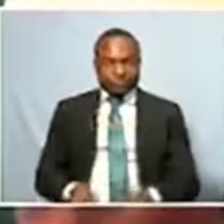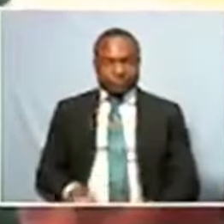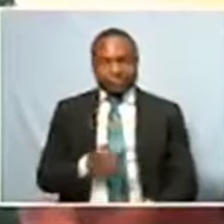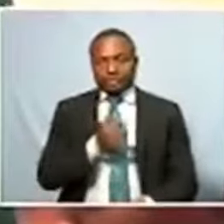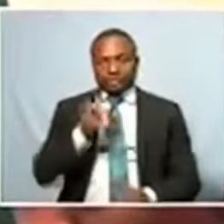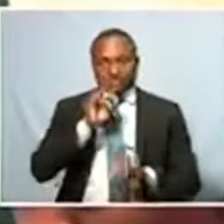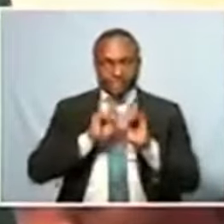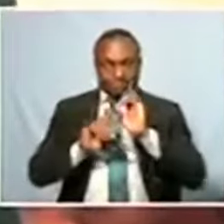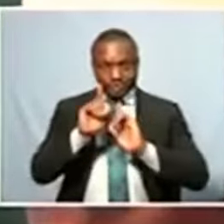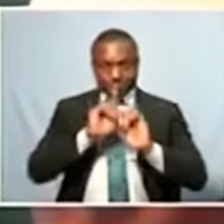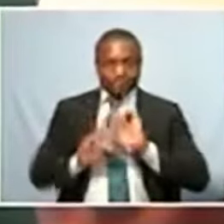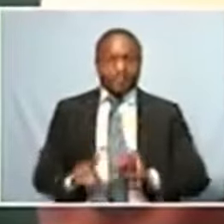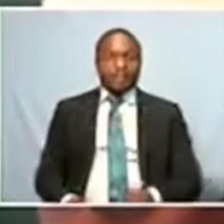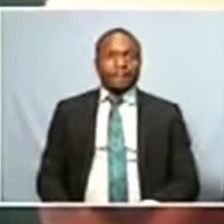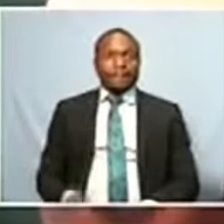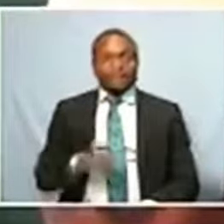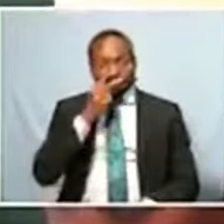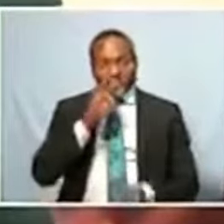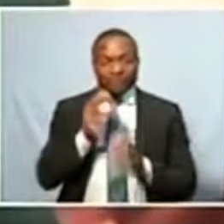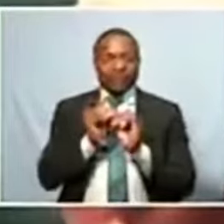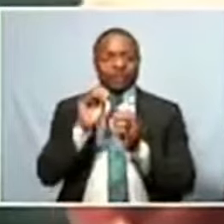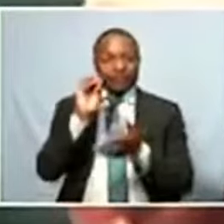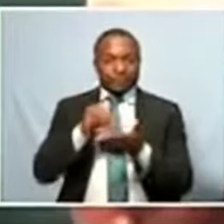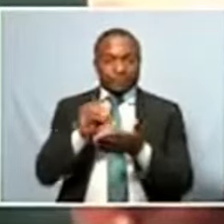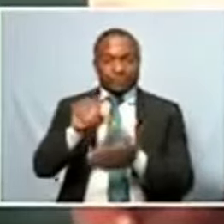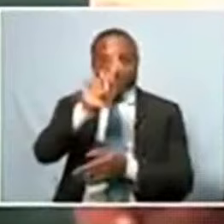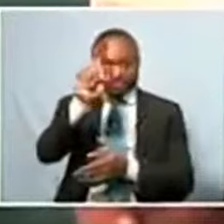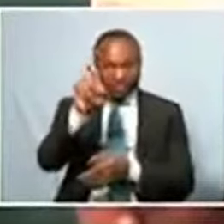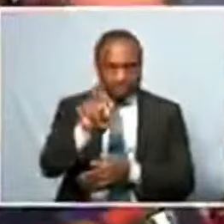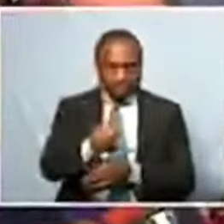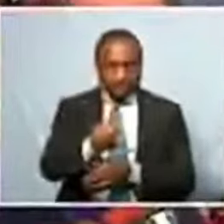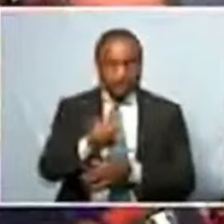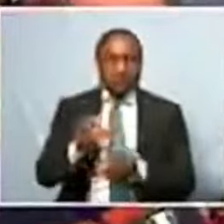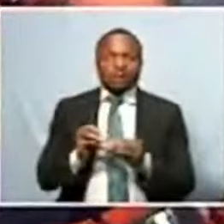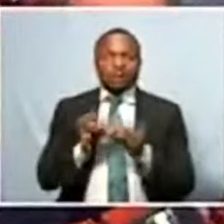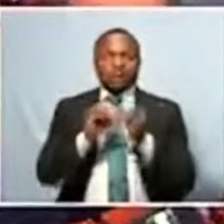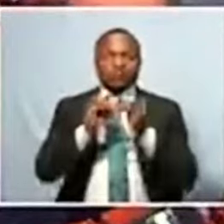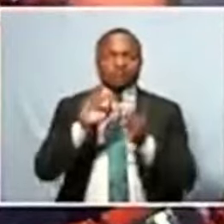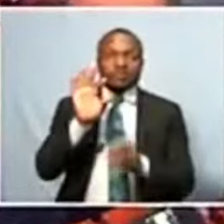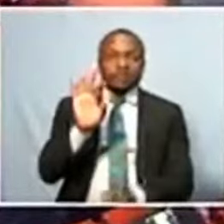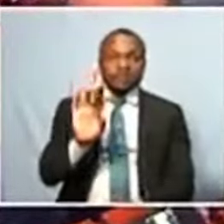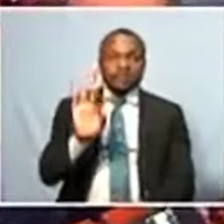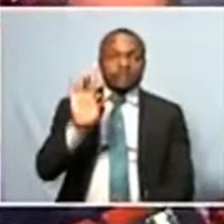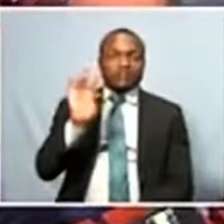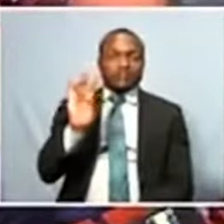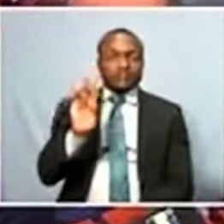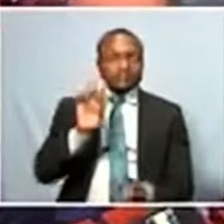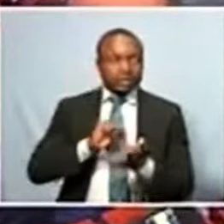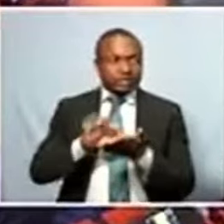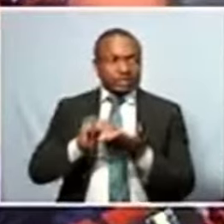Any debate? I see none. I put the question. The question is that head total